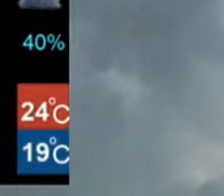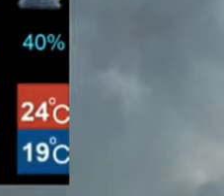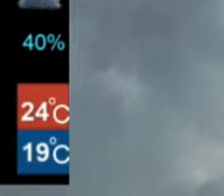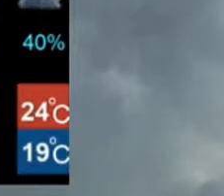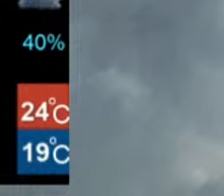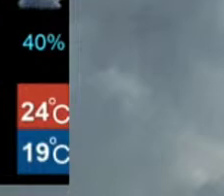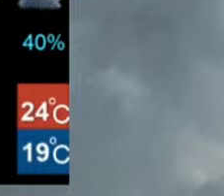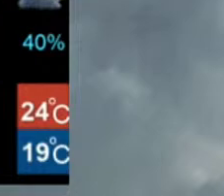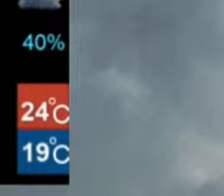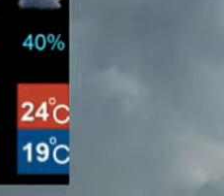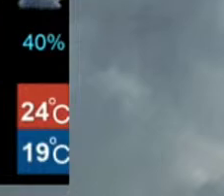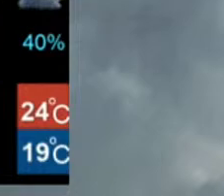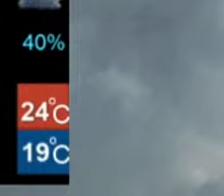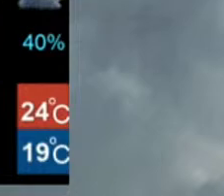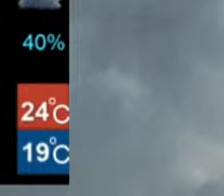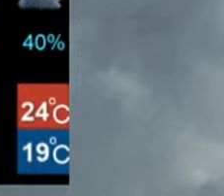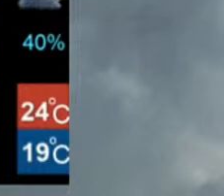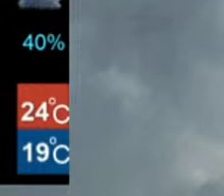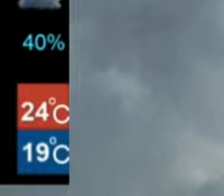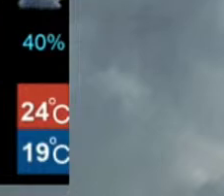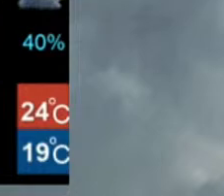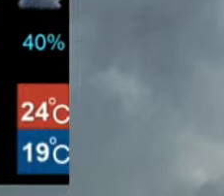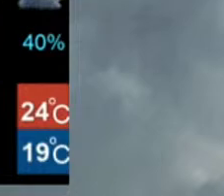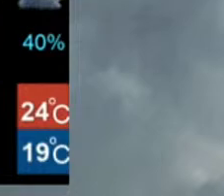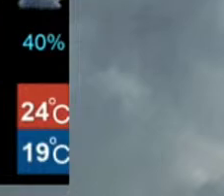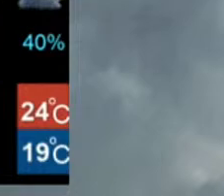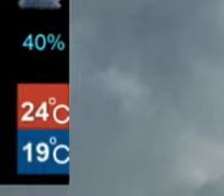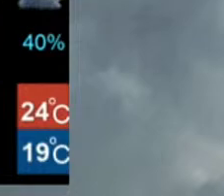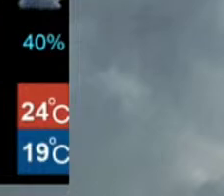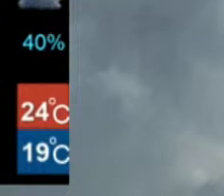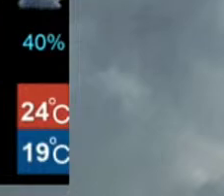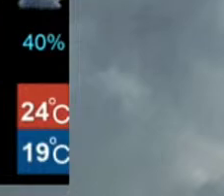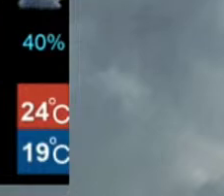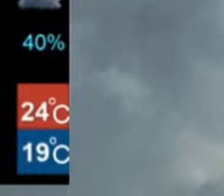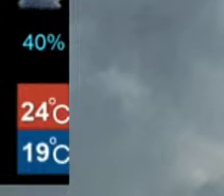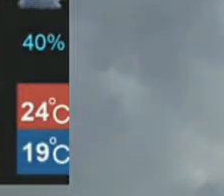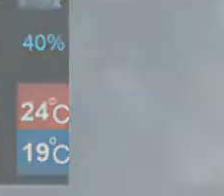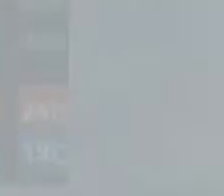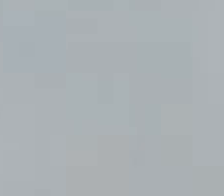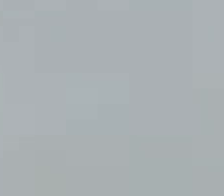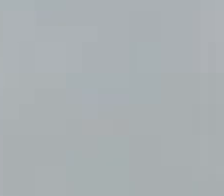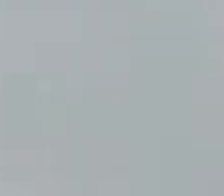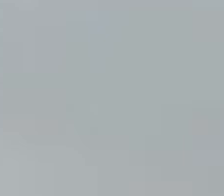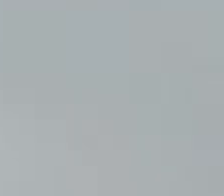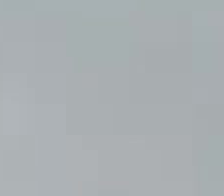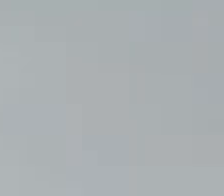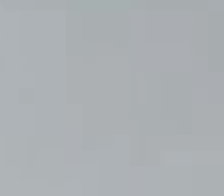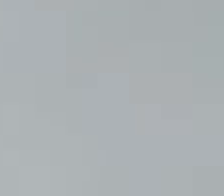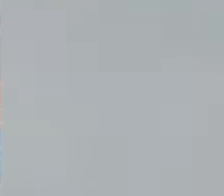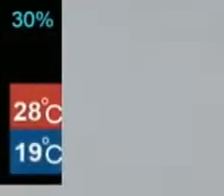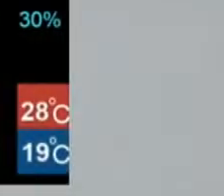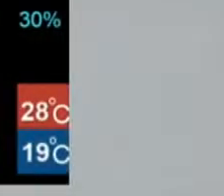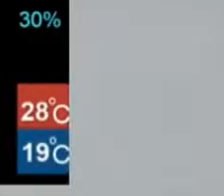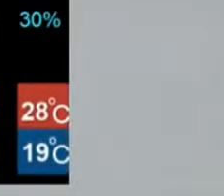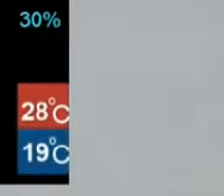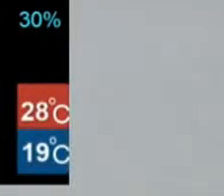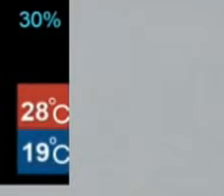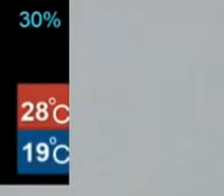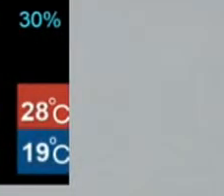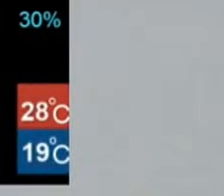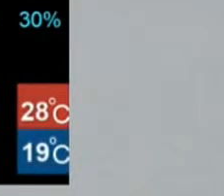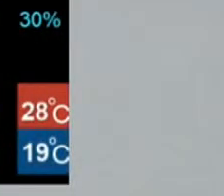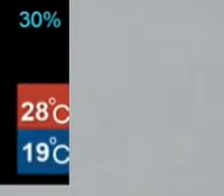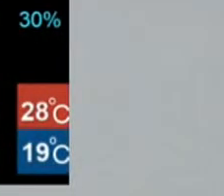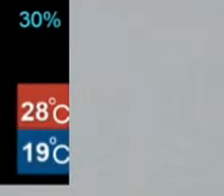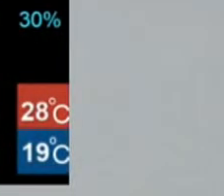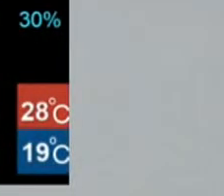scattered thunder showers and mild temperatures of around 23 to 26 degrees Celsius. Over Khansi and Kalahadi, partly